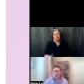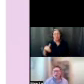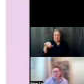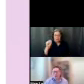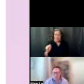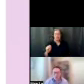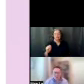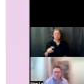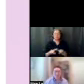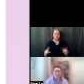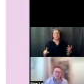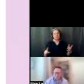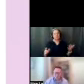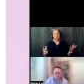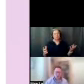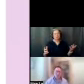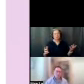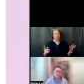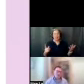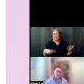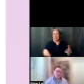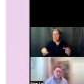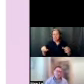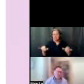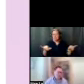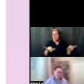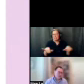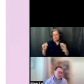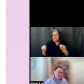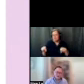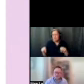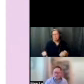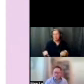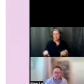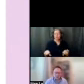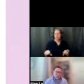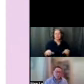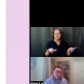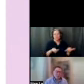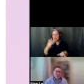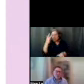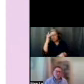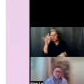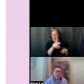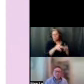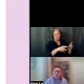we're as, if not more, capable and intelligent than our non-disabled colleagues, but not given a